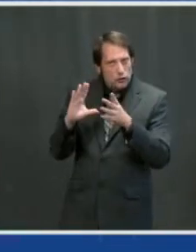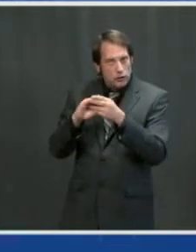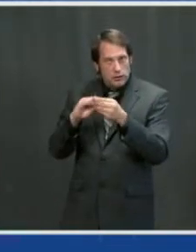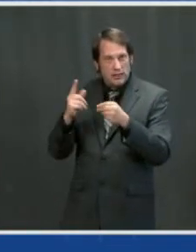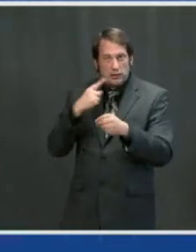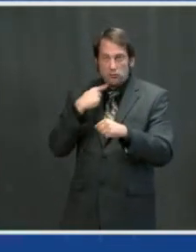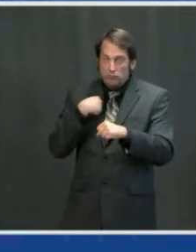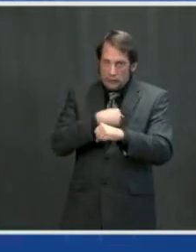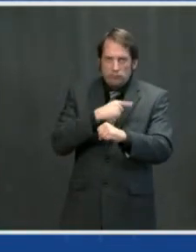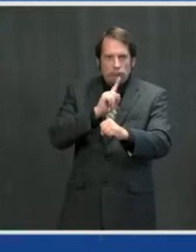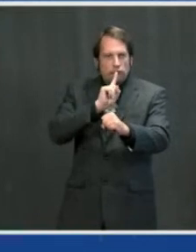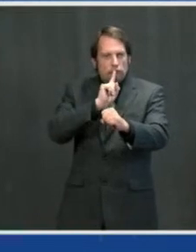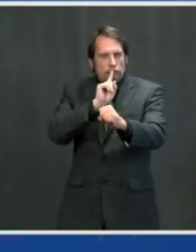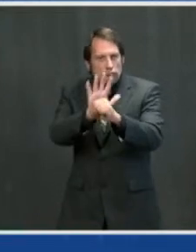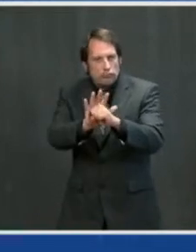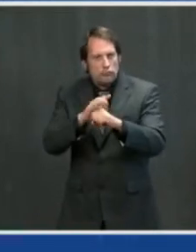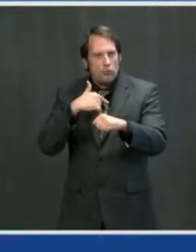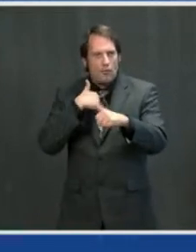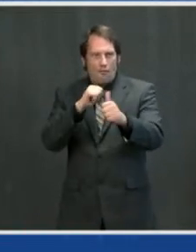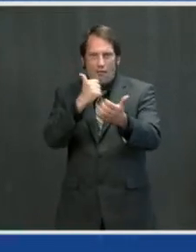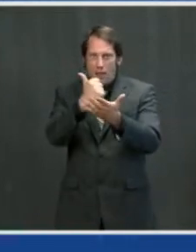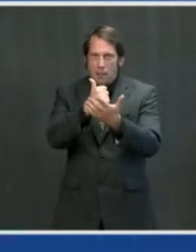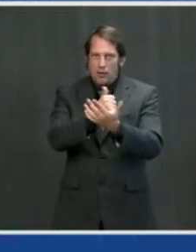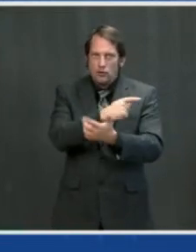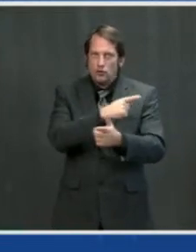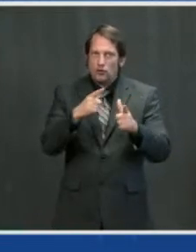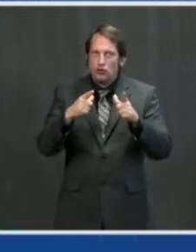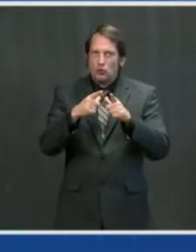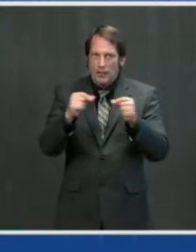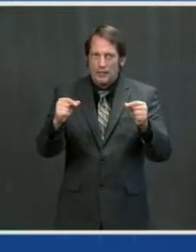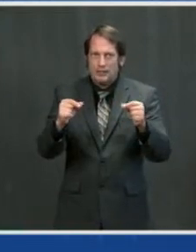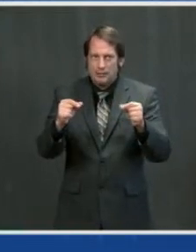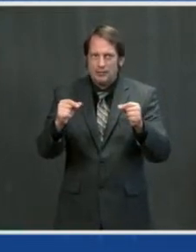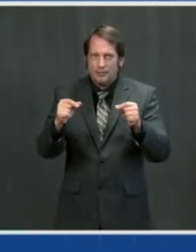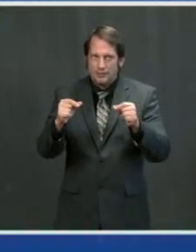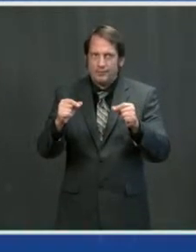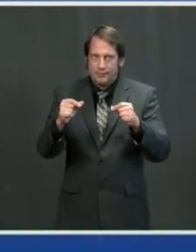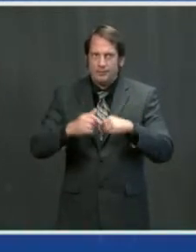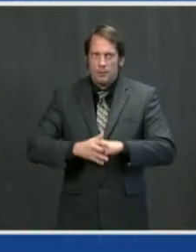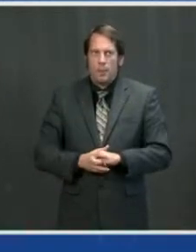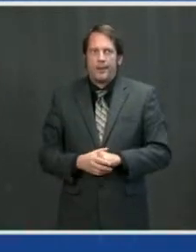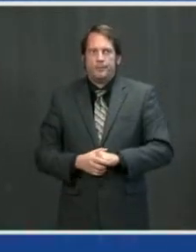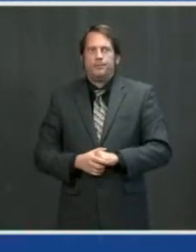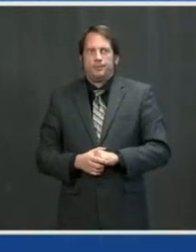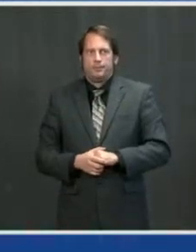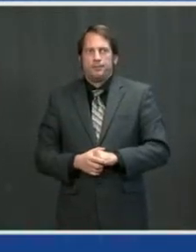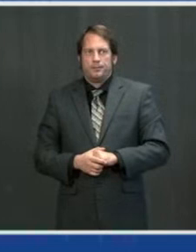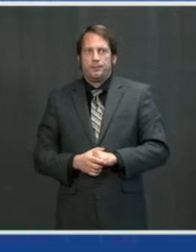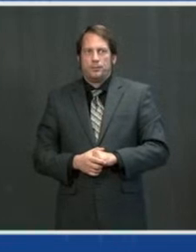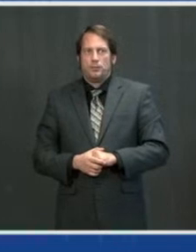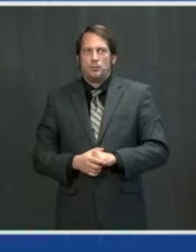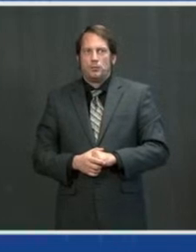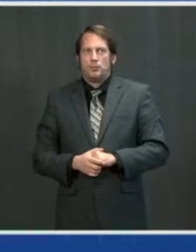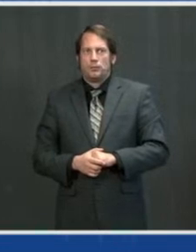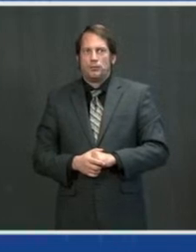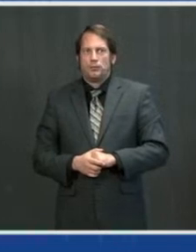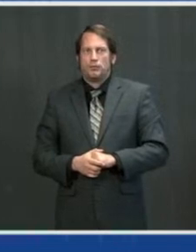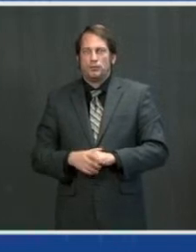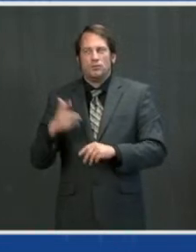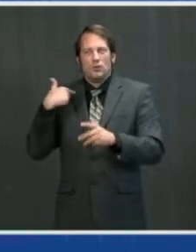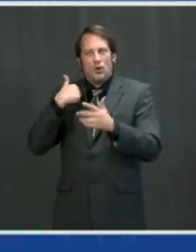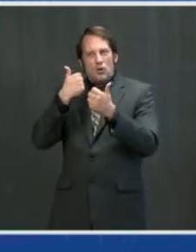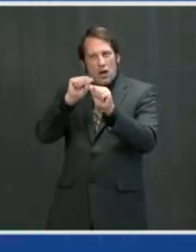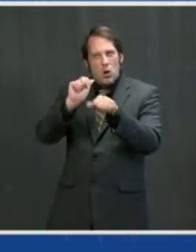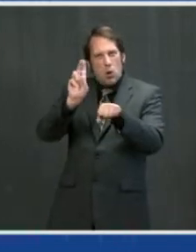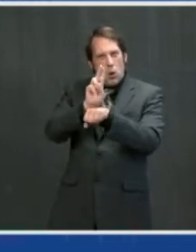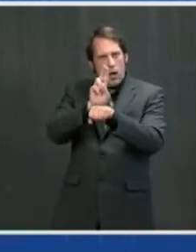of Japan, including the application of Article 5 of the Japan-U.S. Treaty of Mutual Cooperation and Security for the